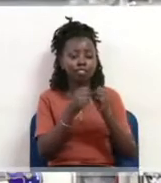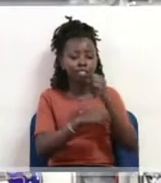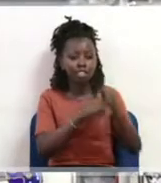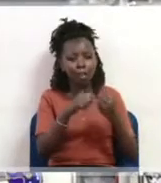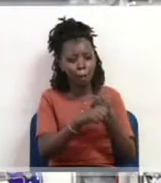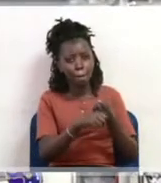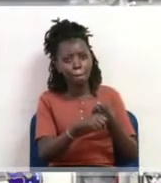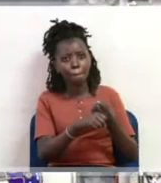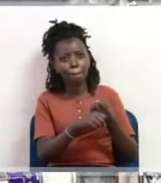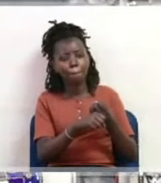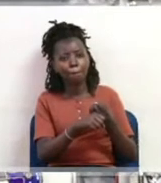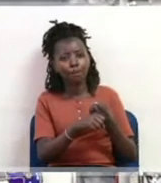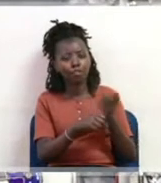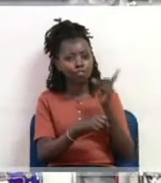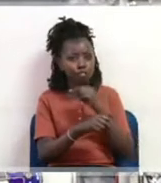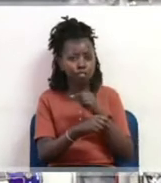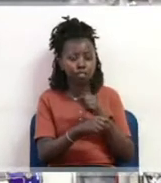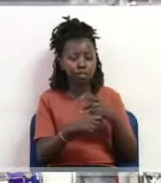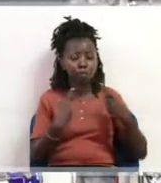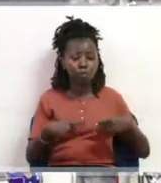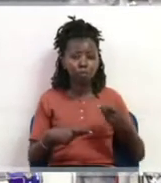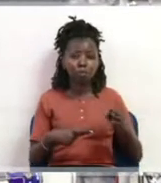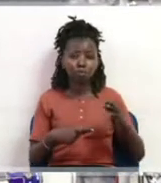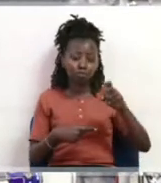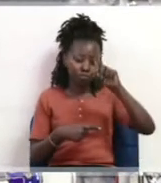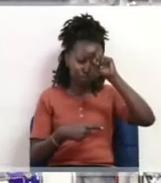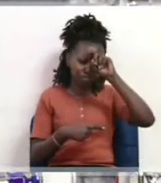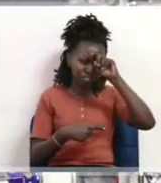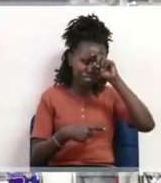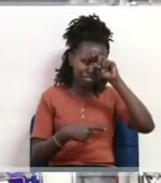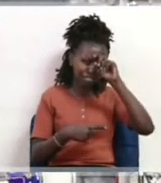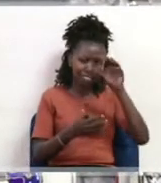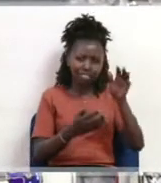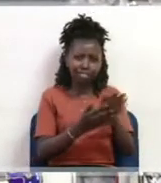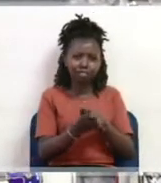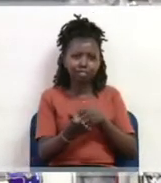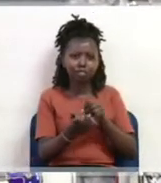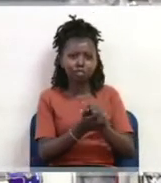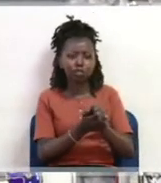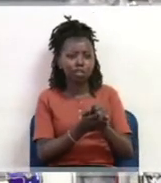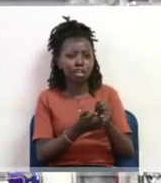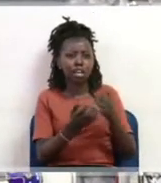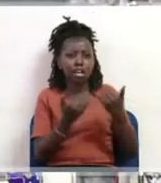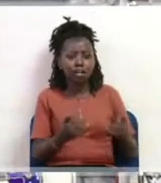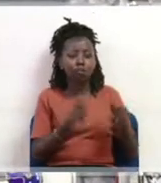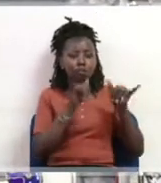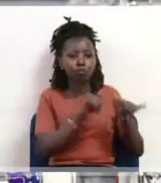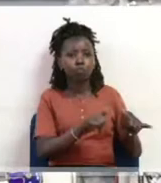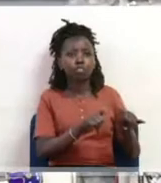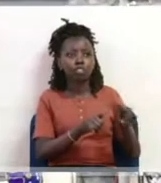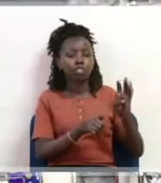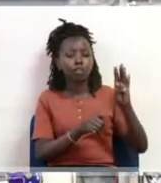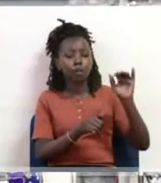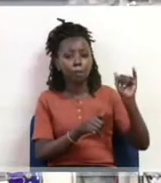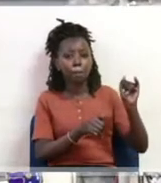Because the people of Israel were conquered. They have been kept now in Babylon because Babylon defeated